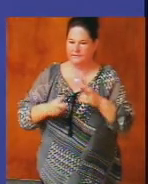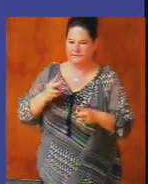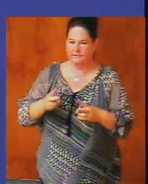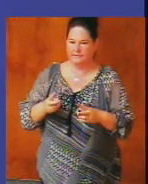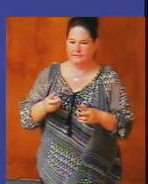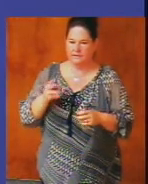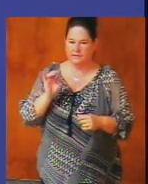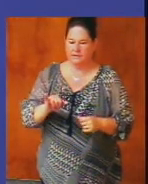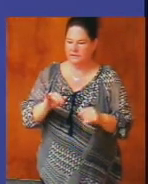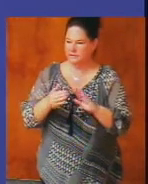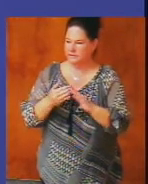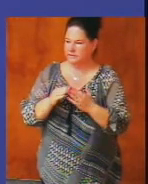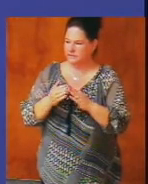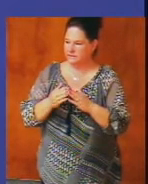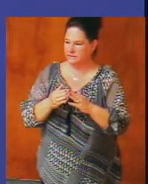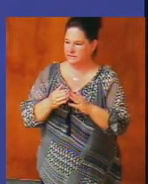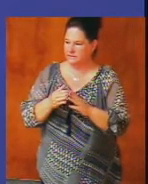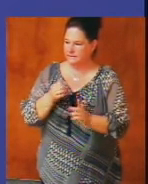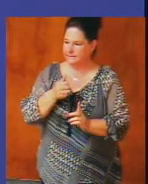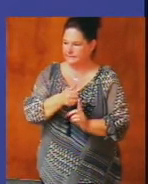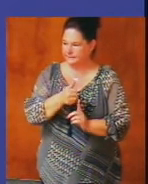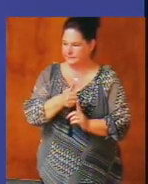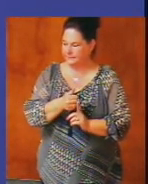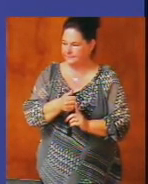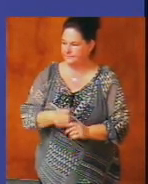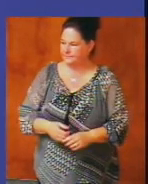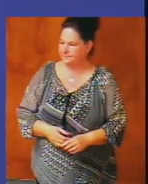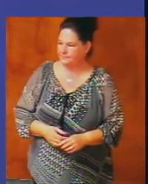visited this city himself.